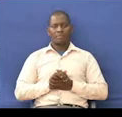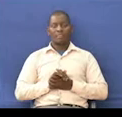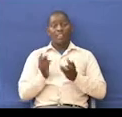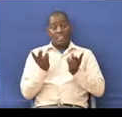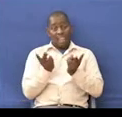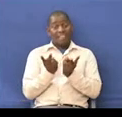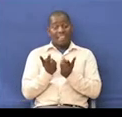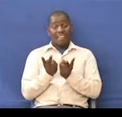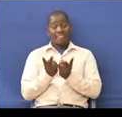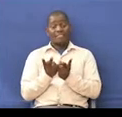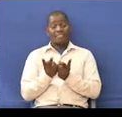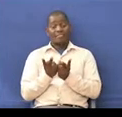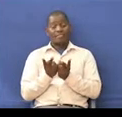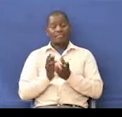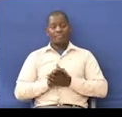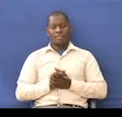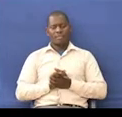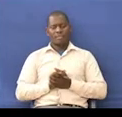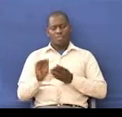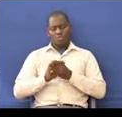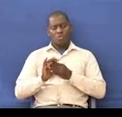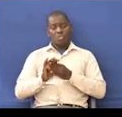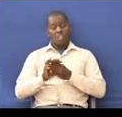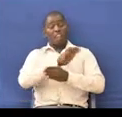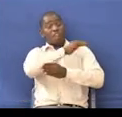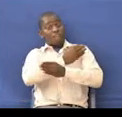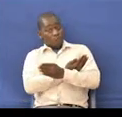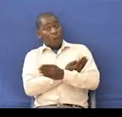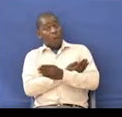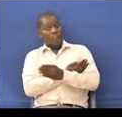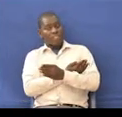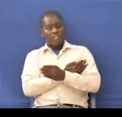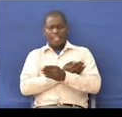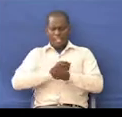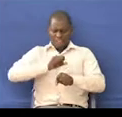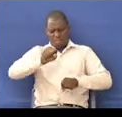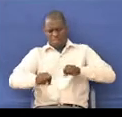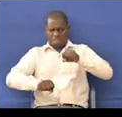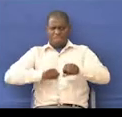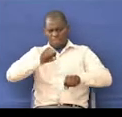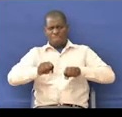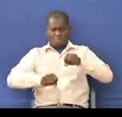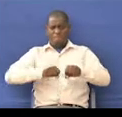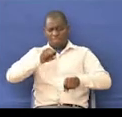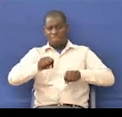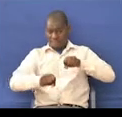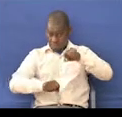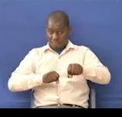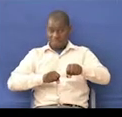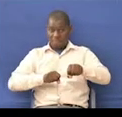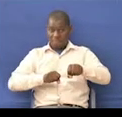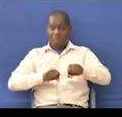Again, when force is applied to the bicycle pedals, I know everyone knows the